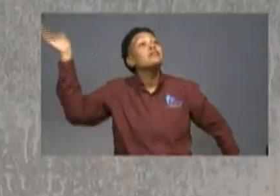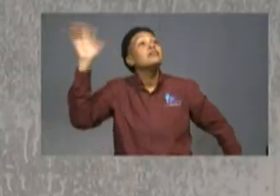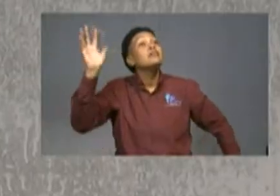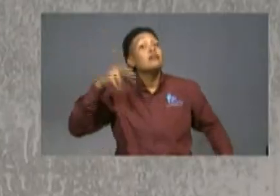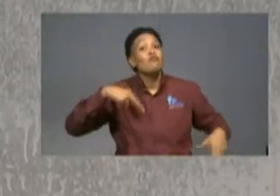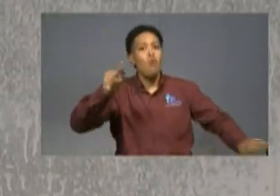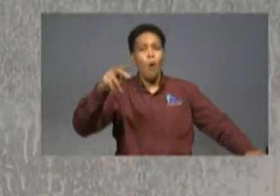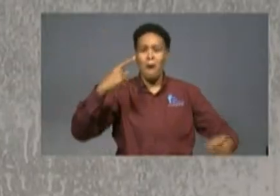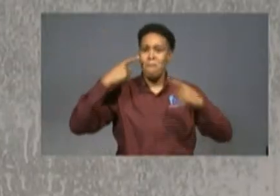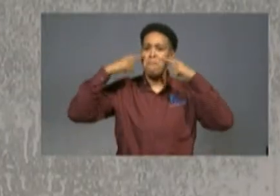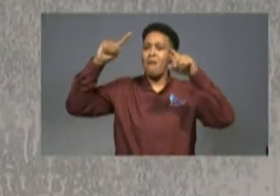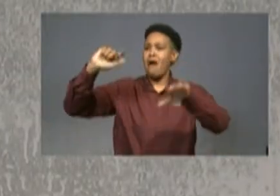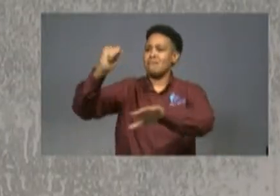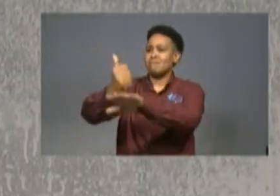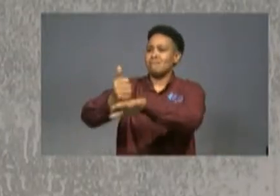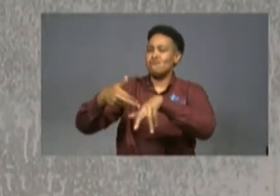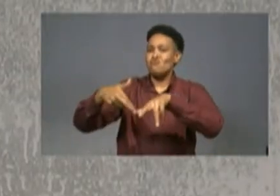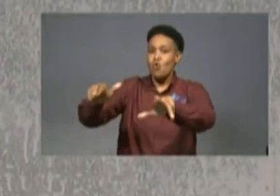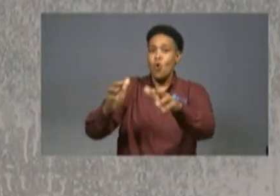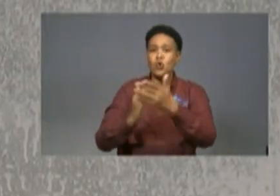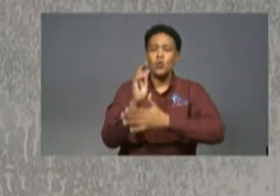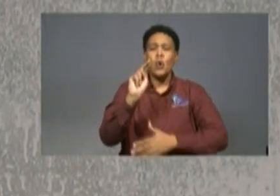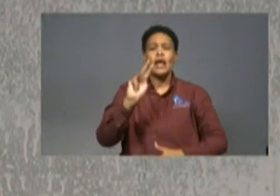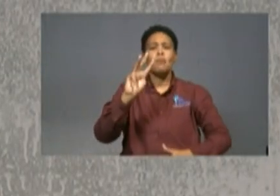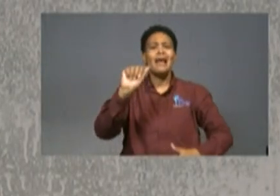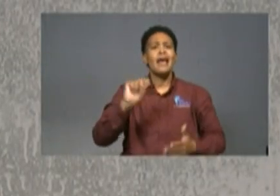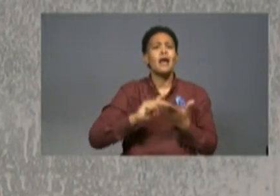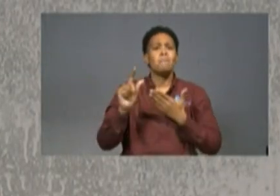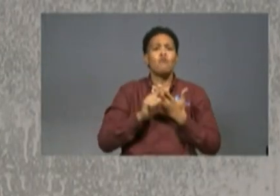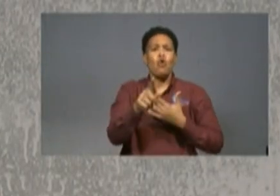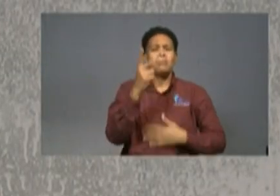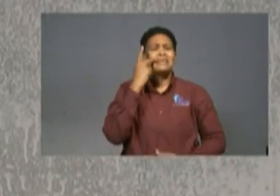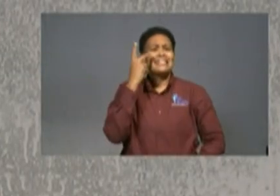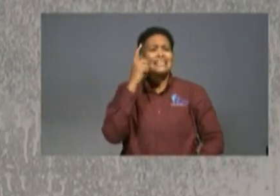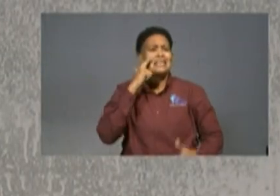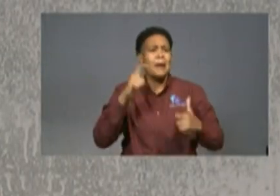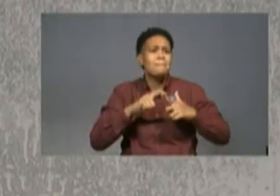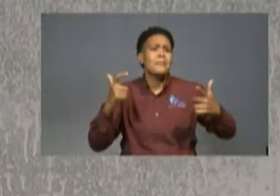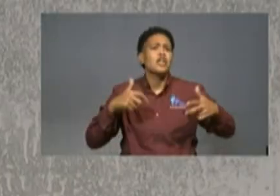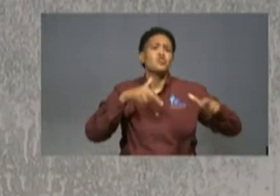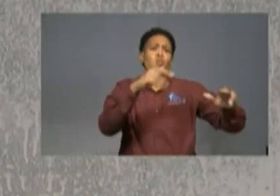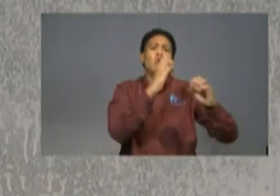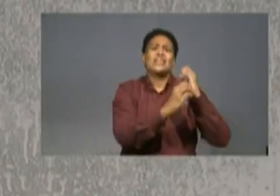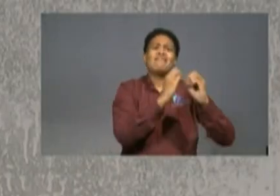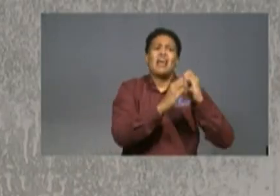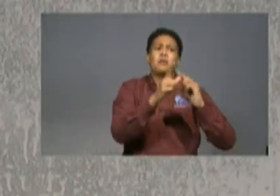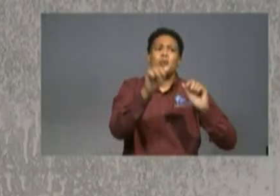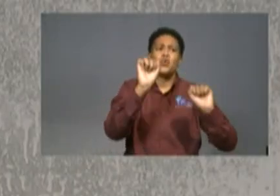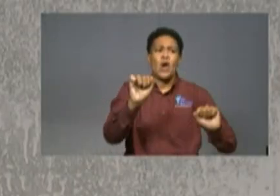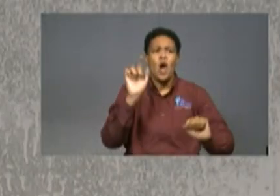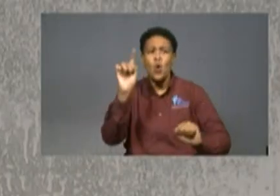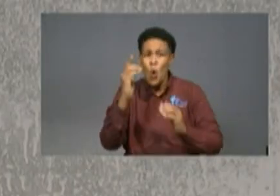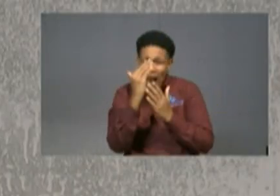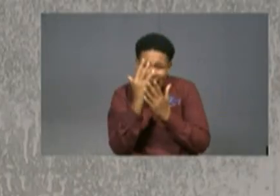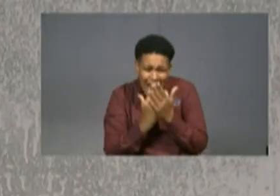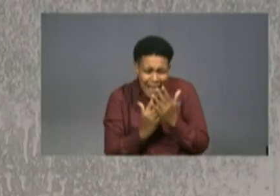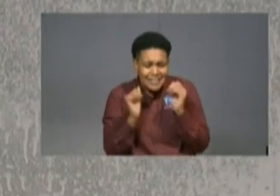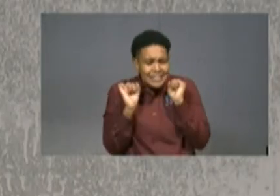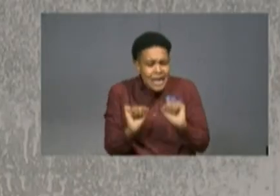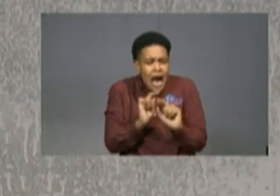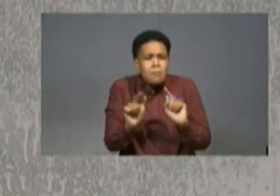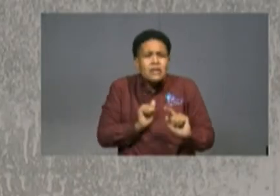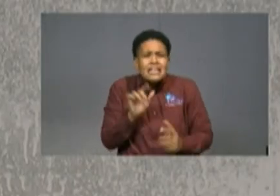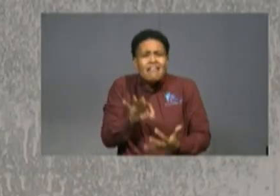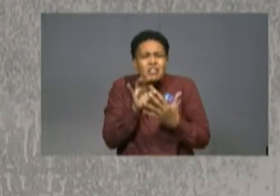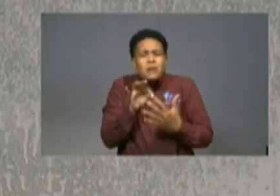brought roads to. This is through our NWA program, where you've seen major road developments, and we can go through the list. But I especially love